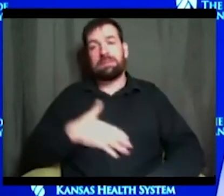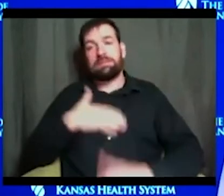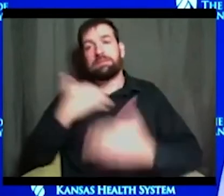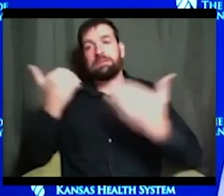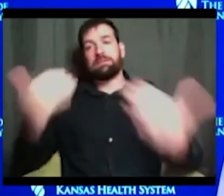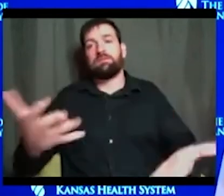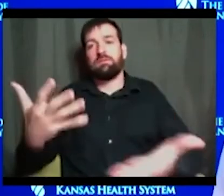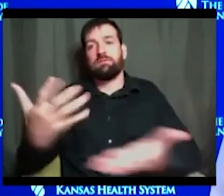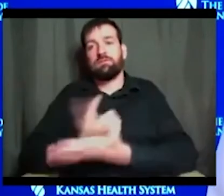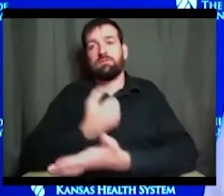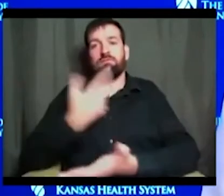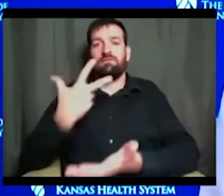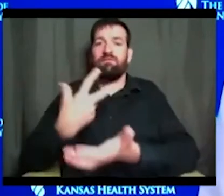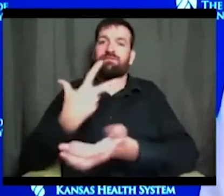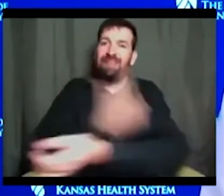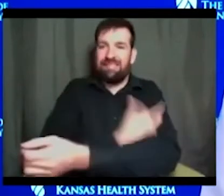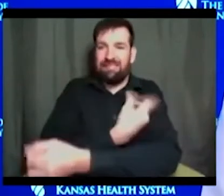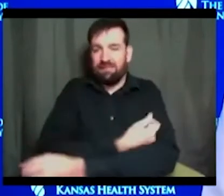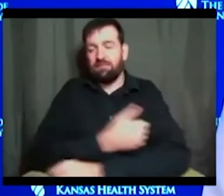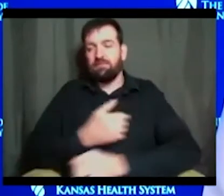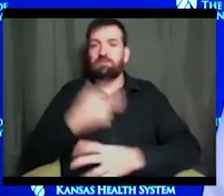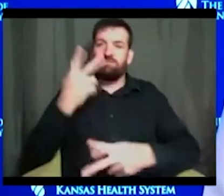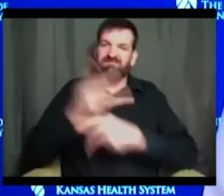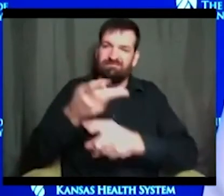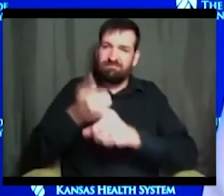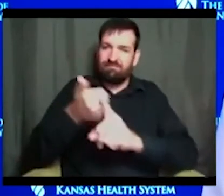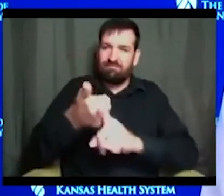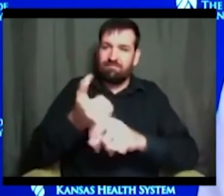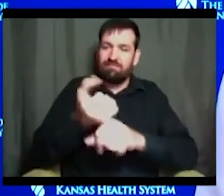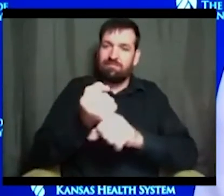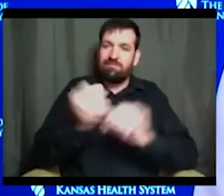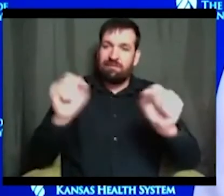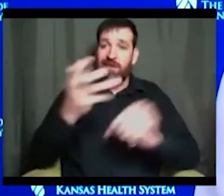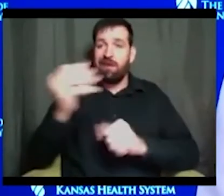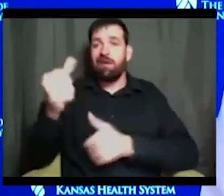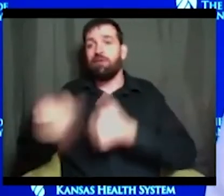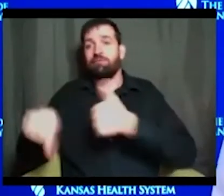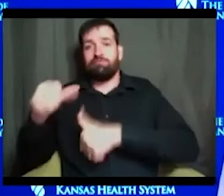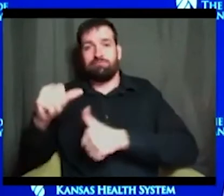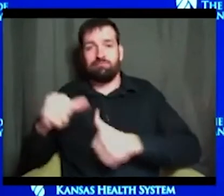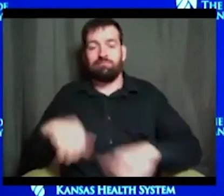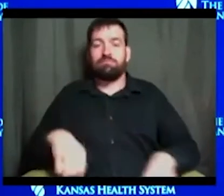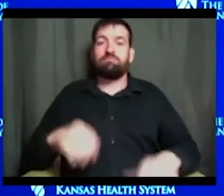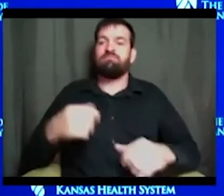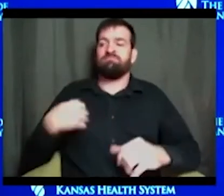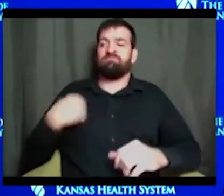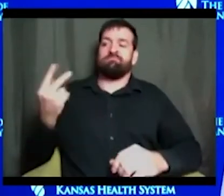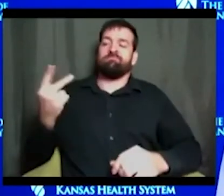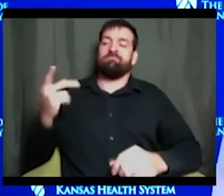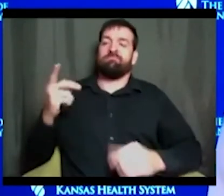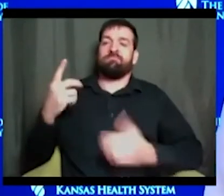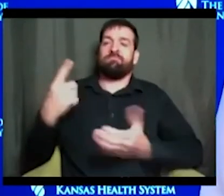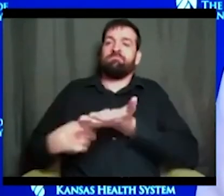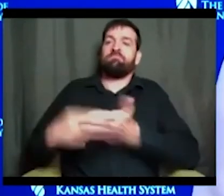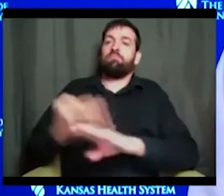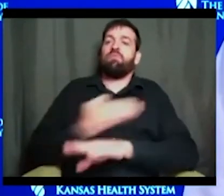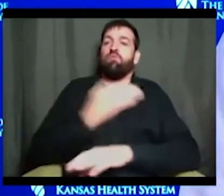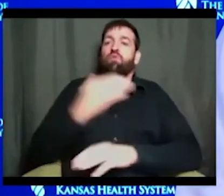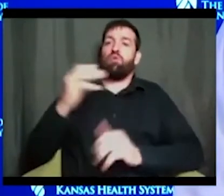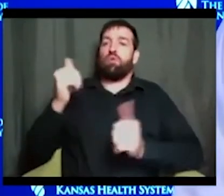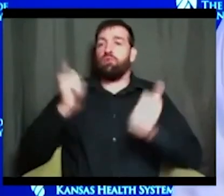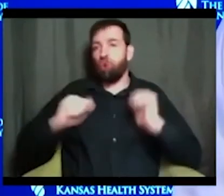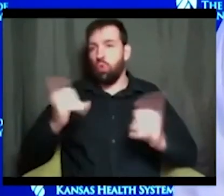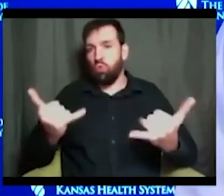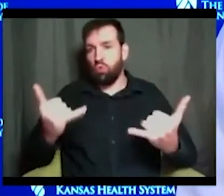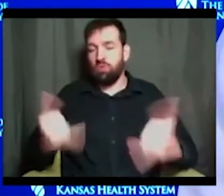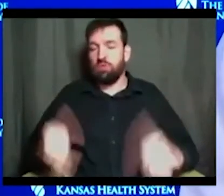protect them and other people around them. And Dr. Greiner and I were talking just before the show, and I think, unfortunately, it is going to